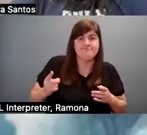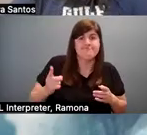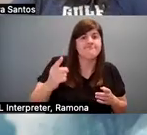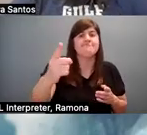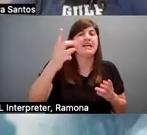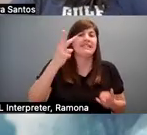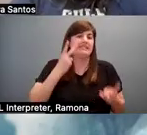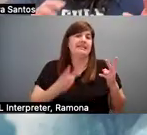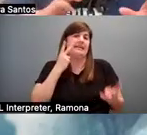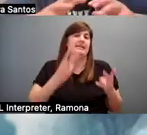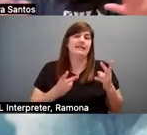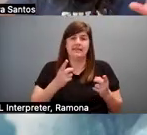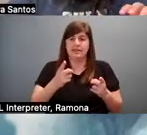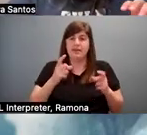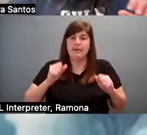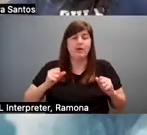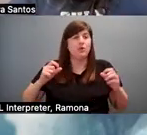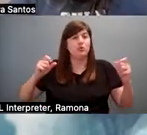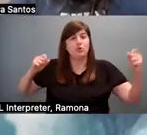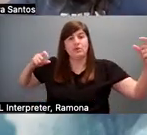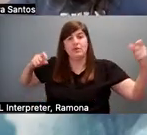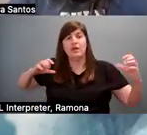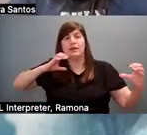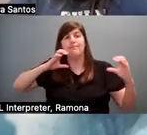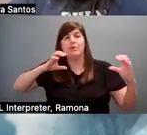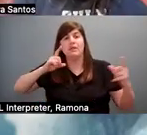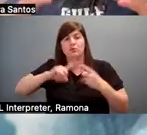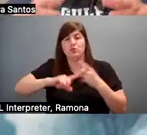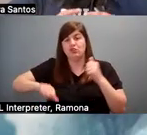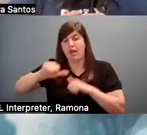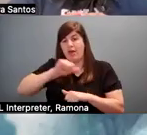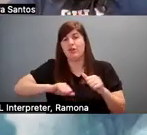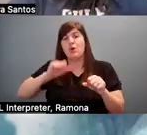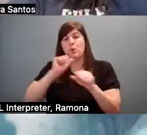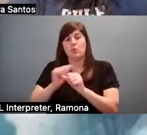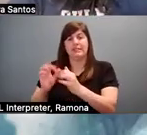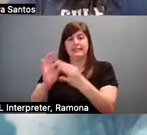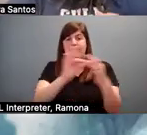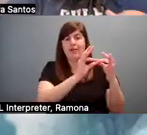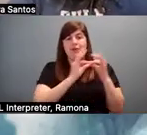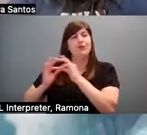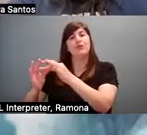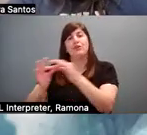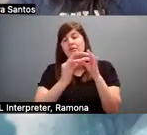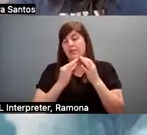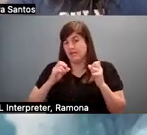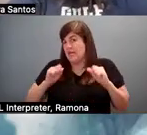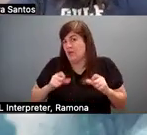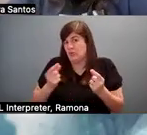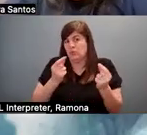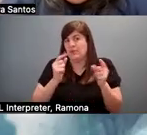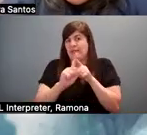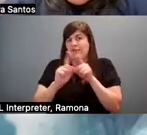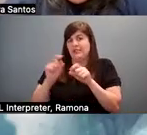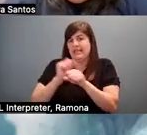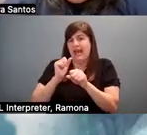They're going to be able to talk to each other and communicate so that they can all work together and do all of these tasks that